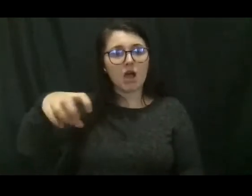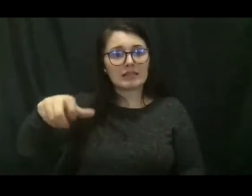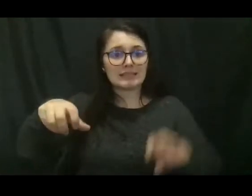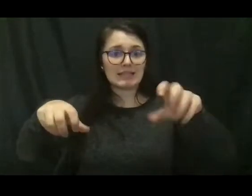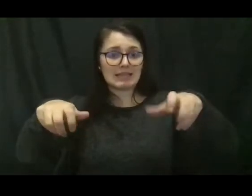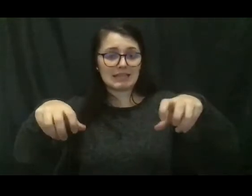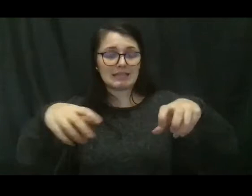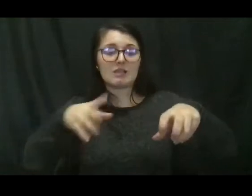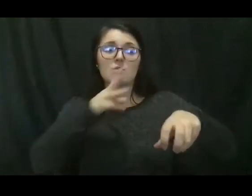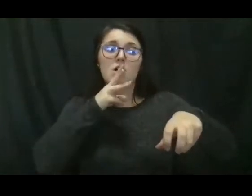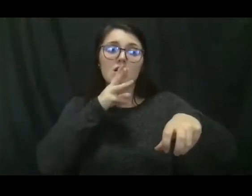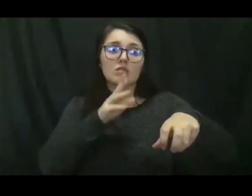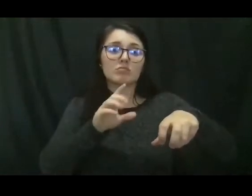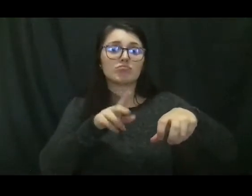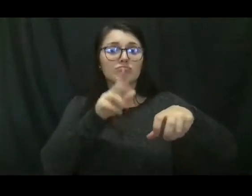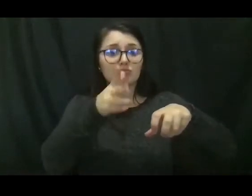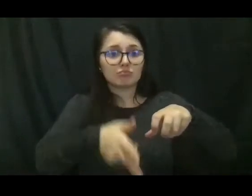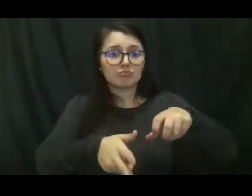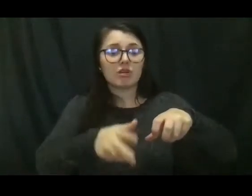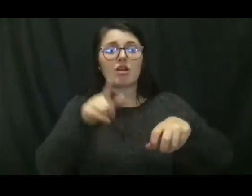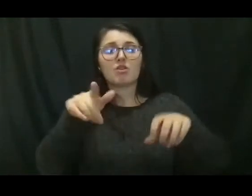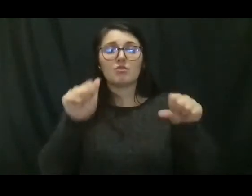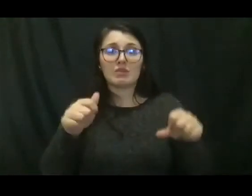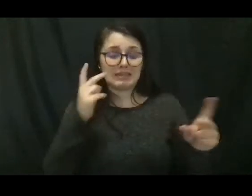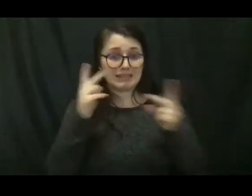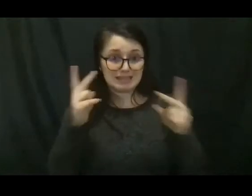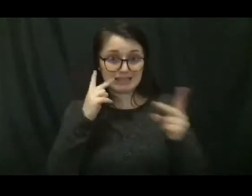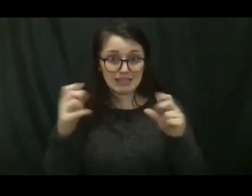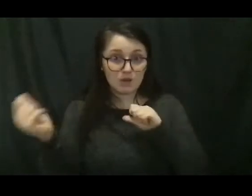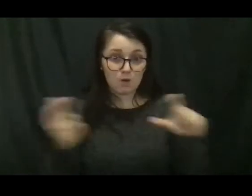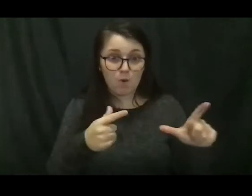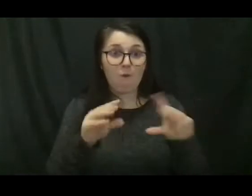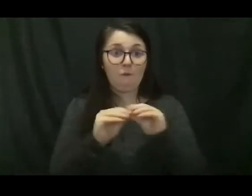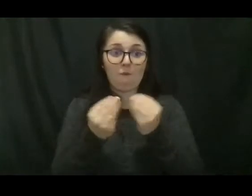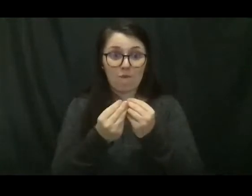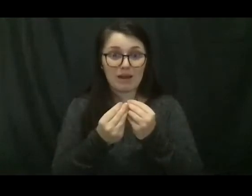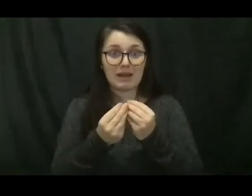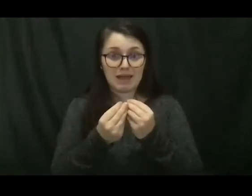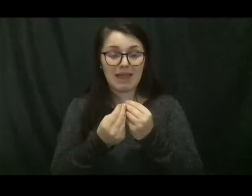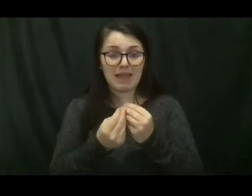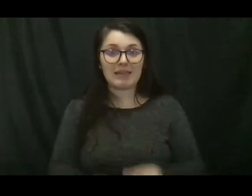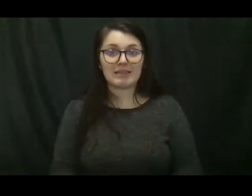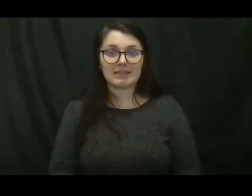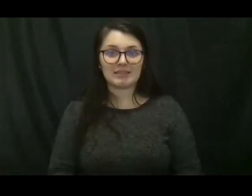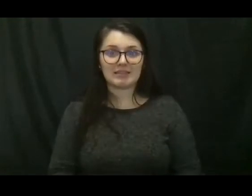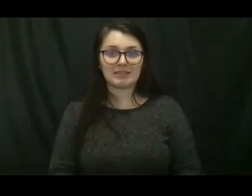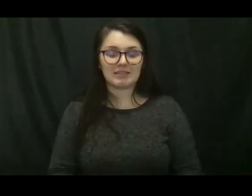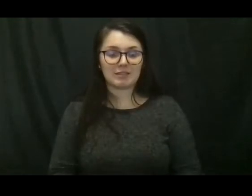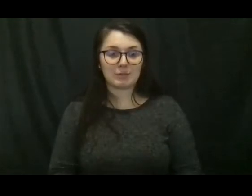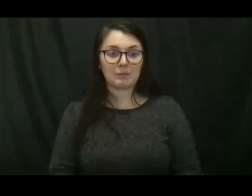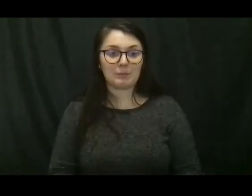at all of that. And it's organized so you can just see it all. Look at all the options of the faucets for your kitchen sink. This